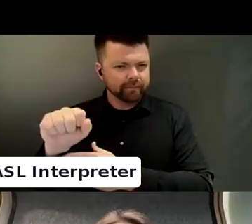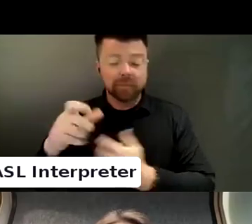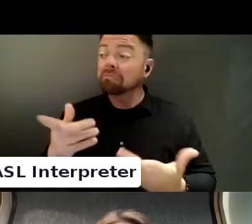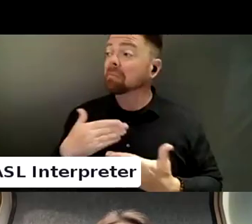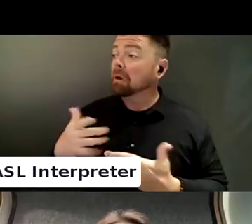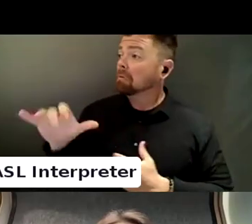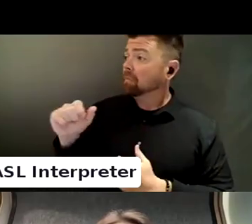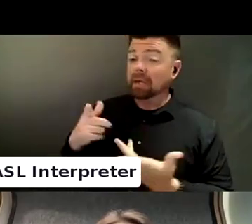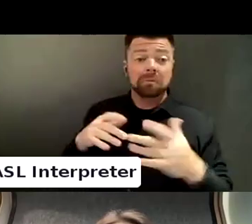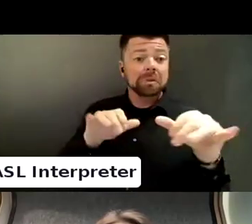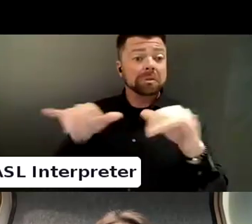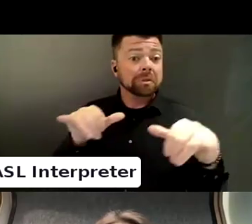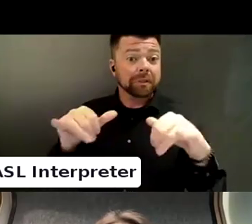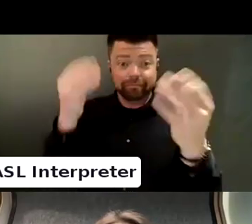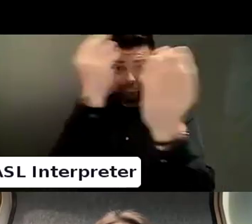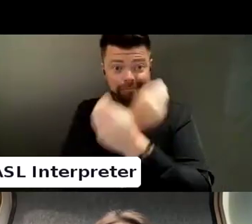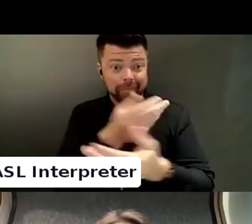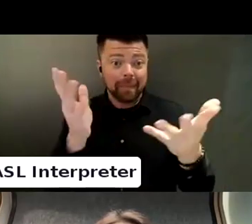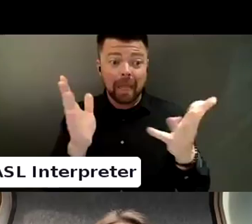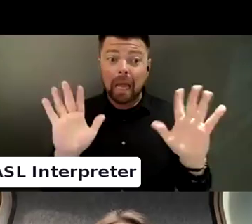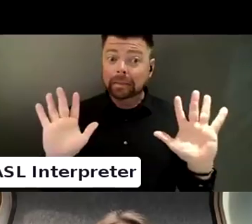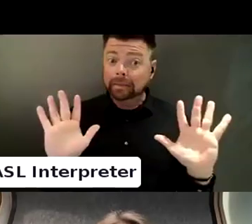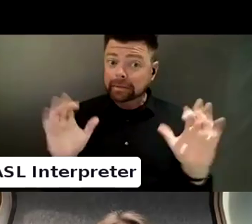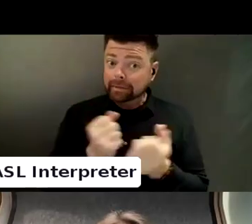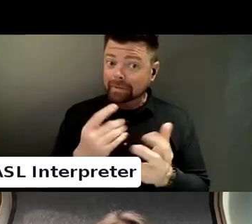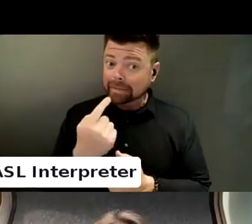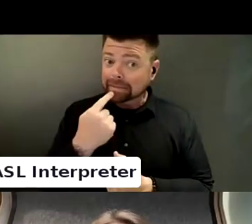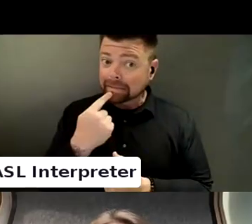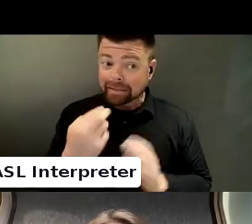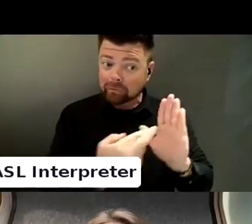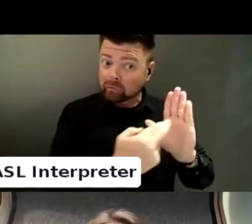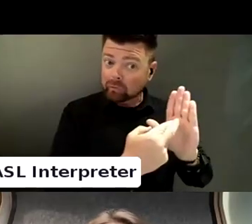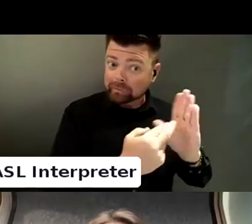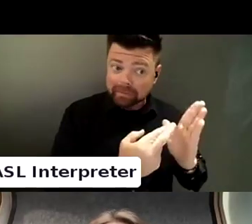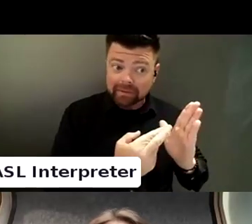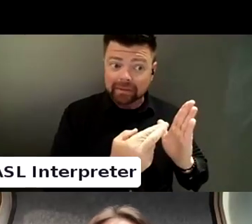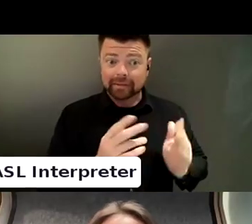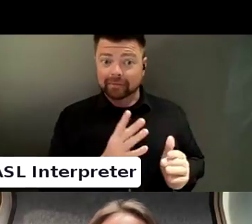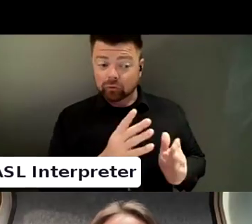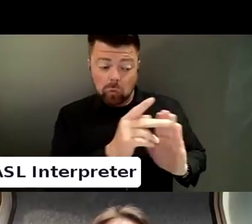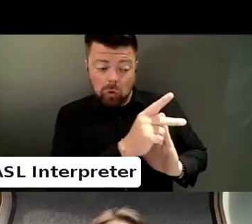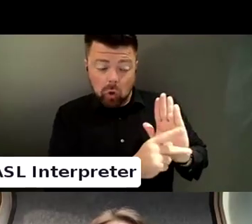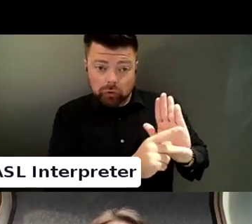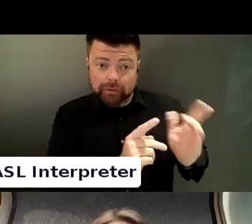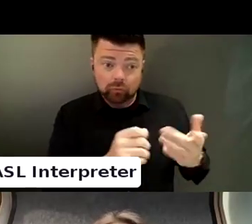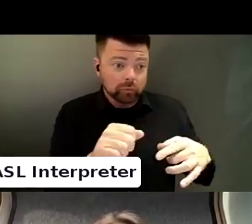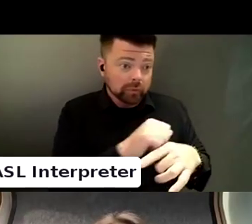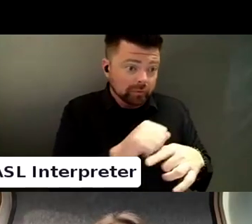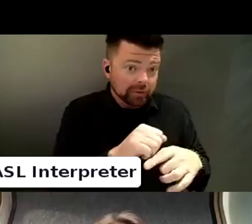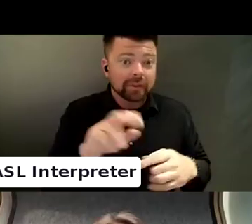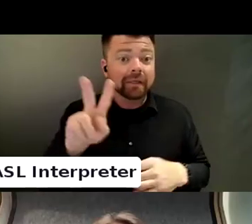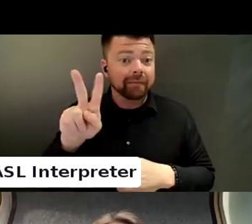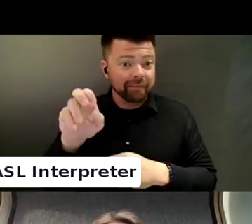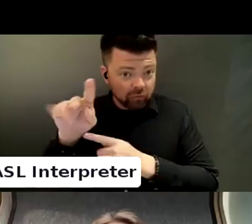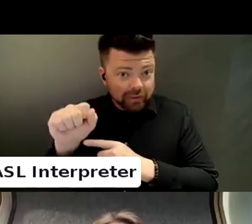begin with a standard disclaimer that nothing that I say necessarily represents the official policy or practice of the Department of Veterans Affairs. So